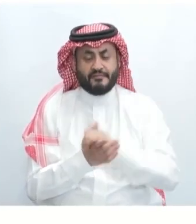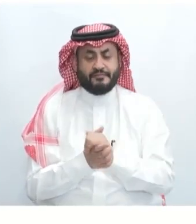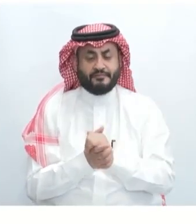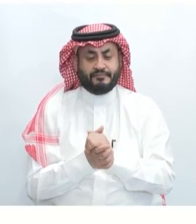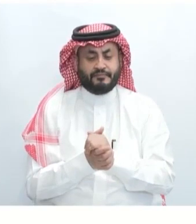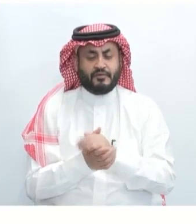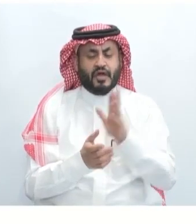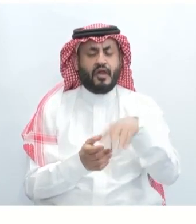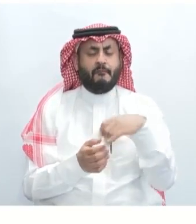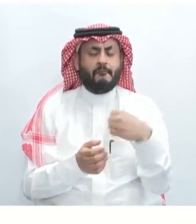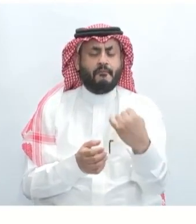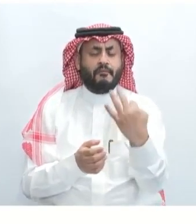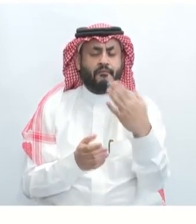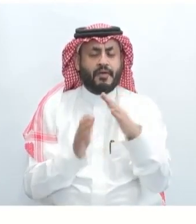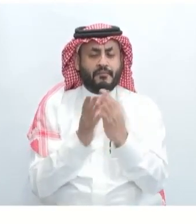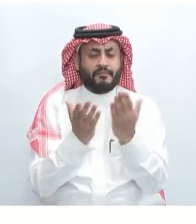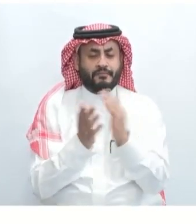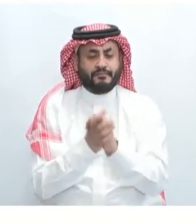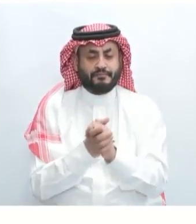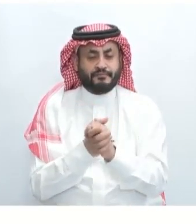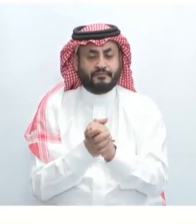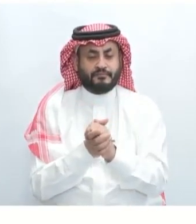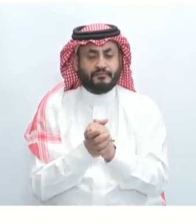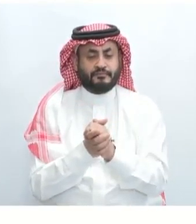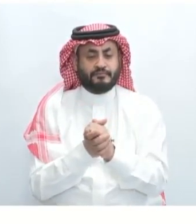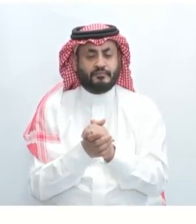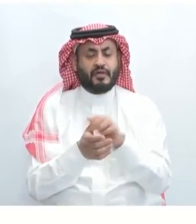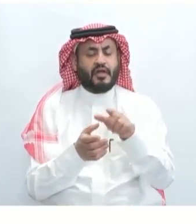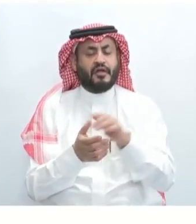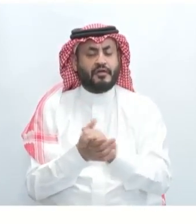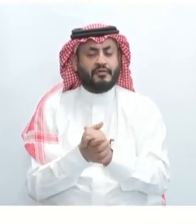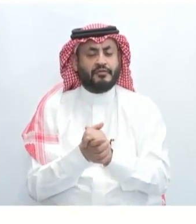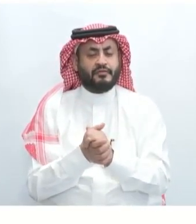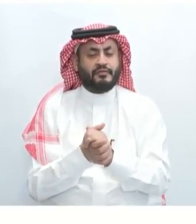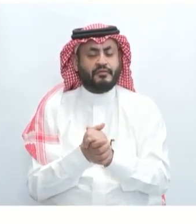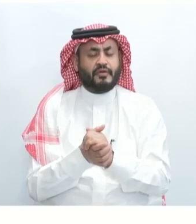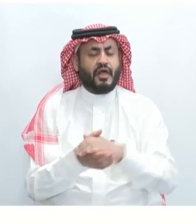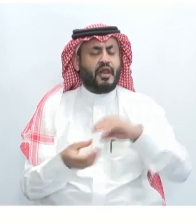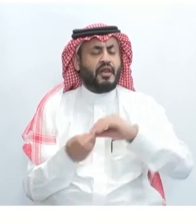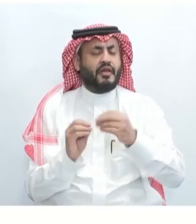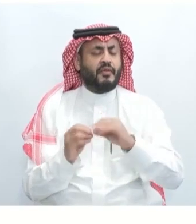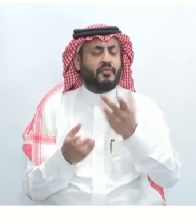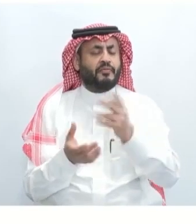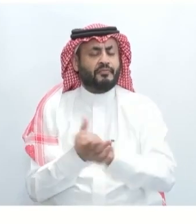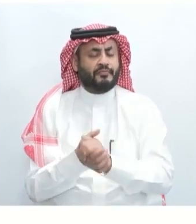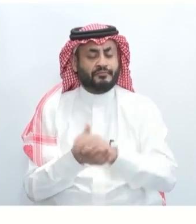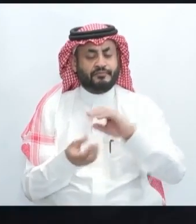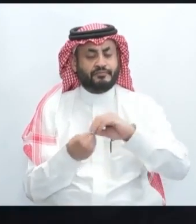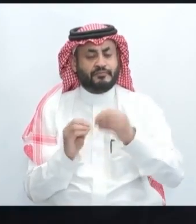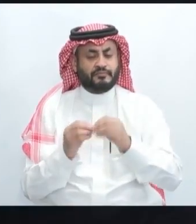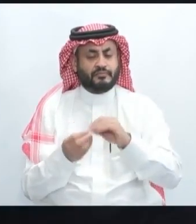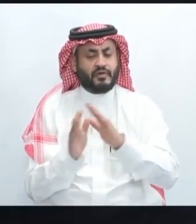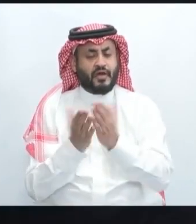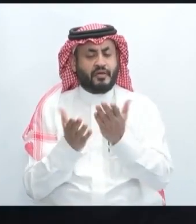we have so many books, okay? So what color are they? What color are they? What